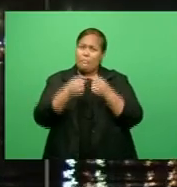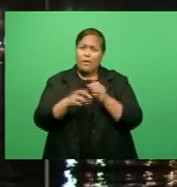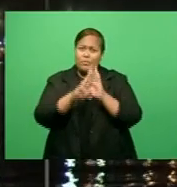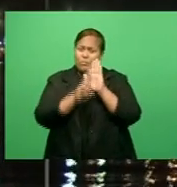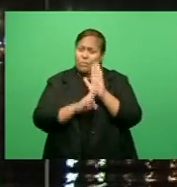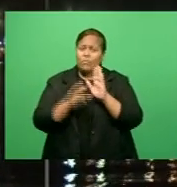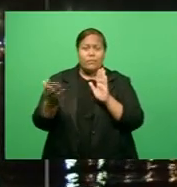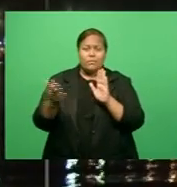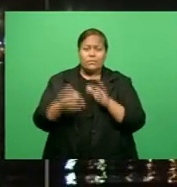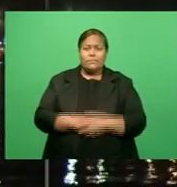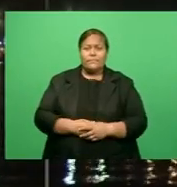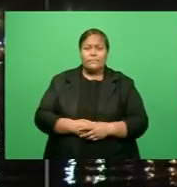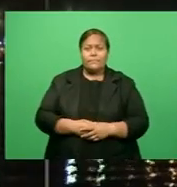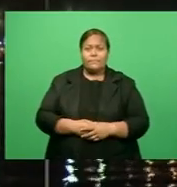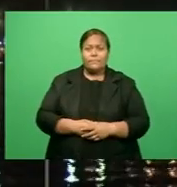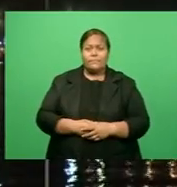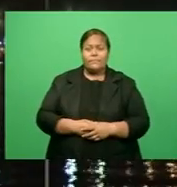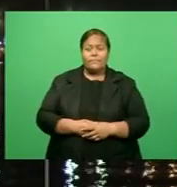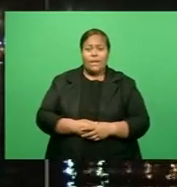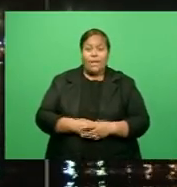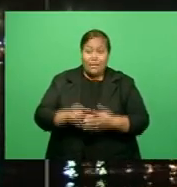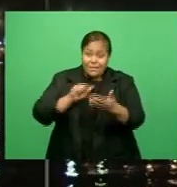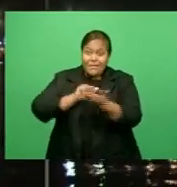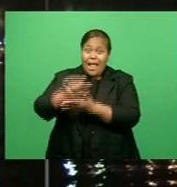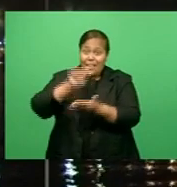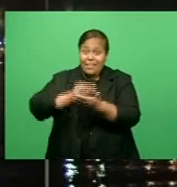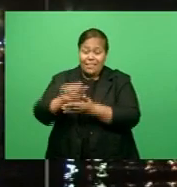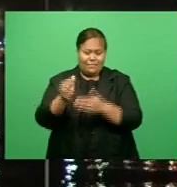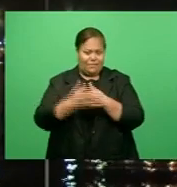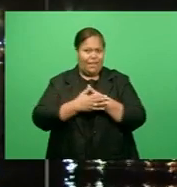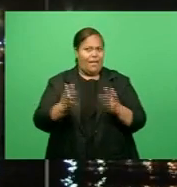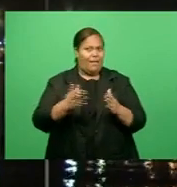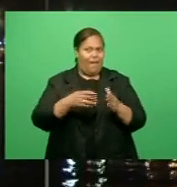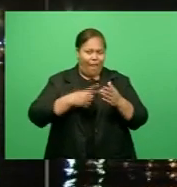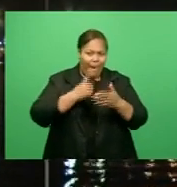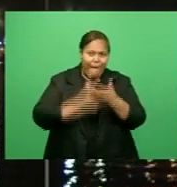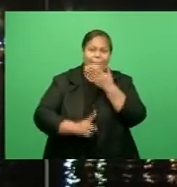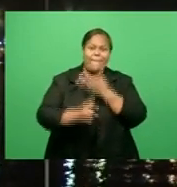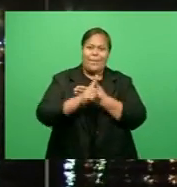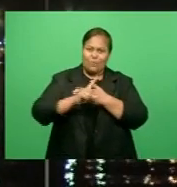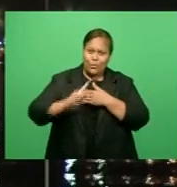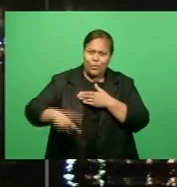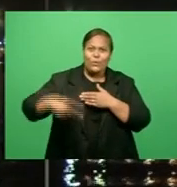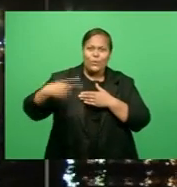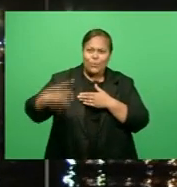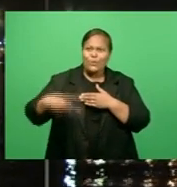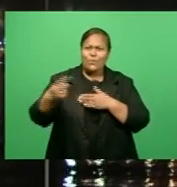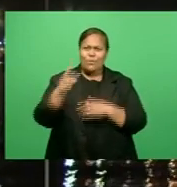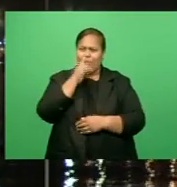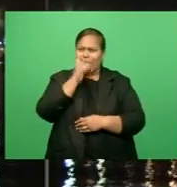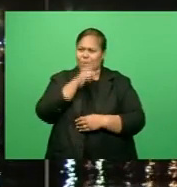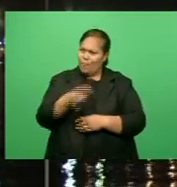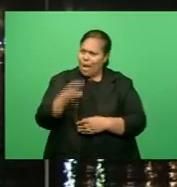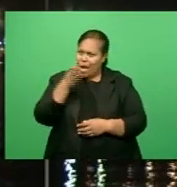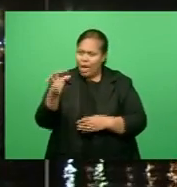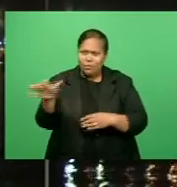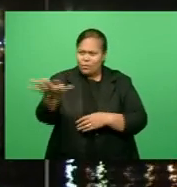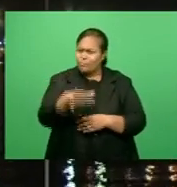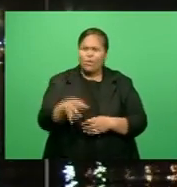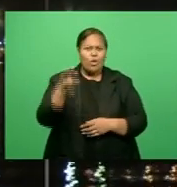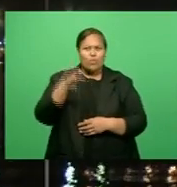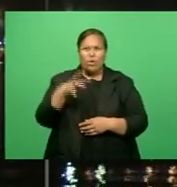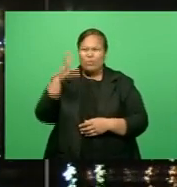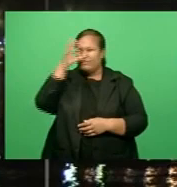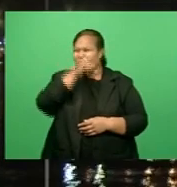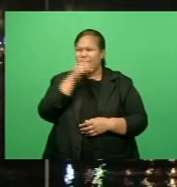With frequent massive sales becoming a norm, consumers are being told not to assume that all purchases will